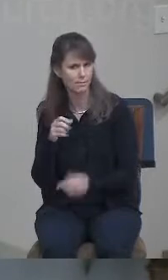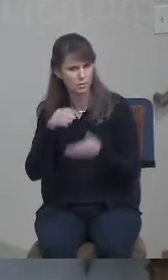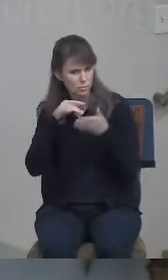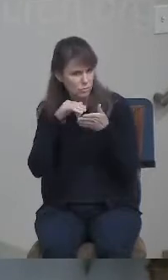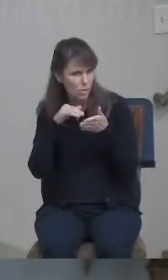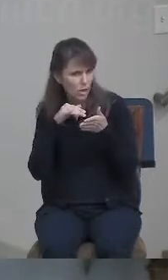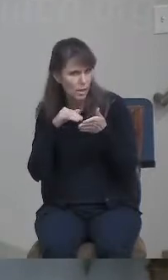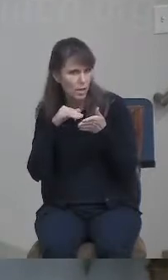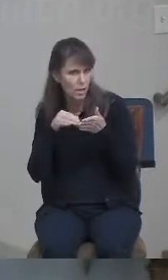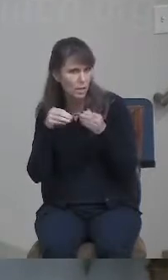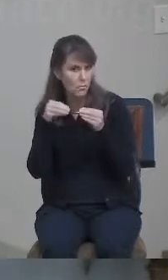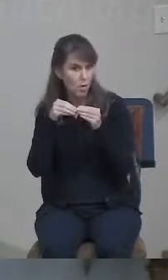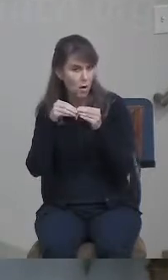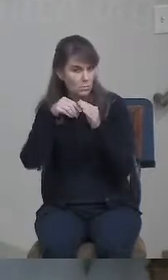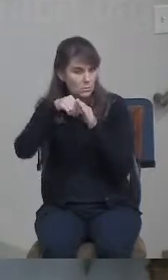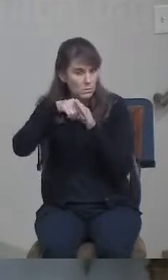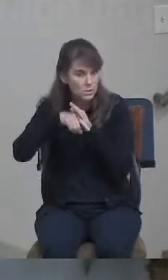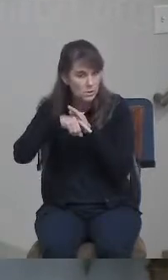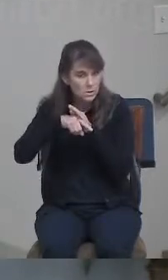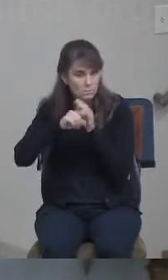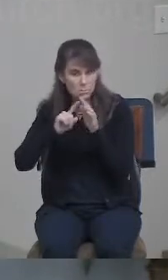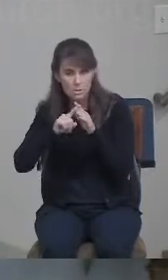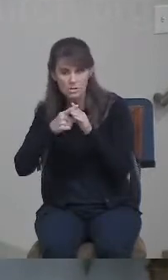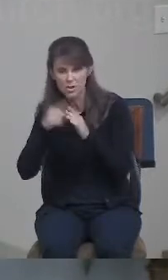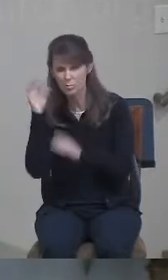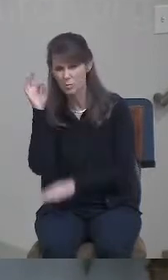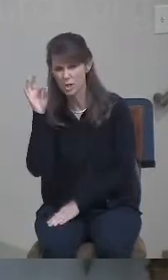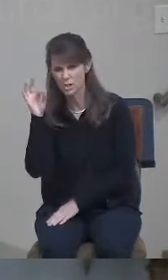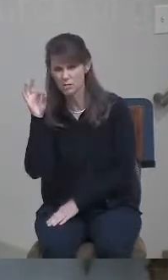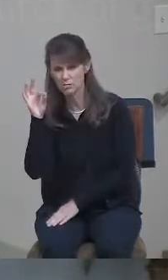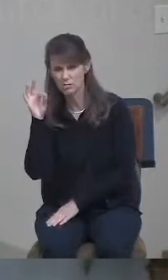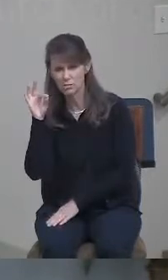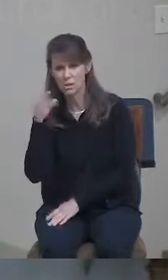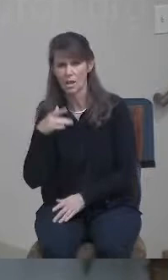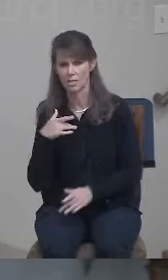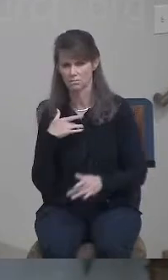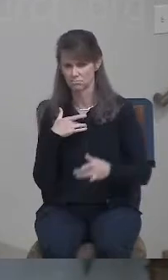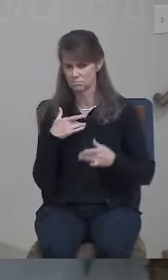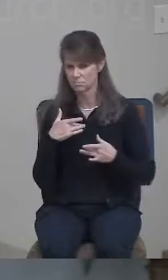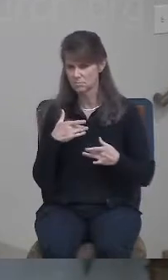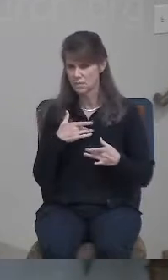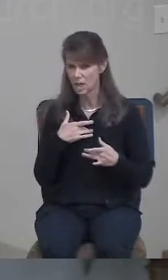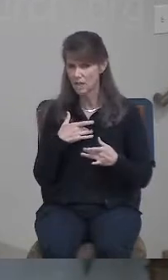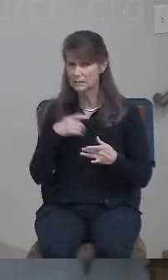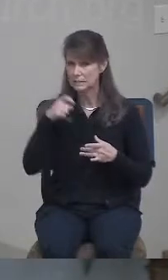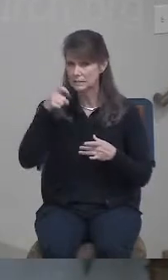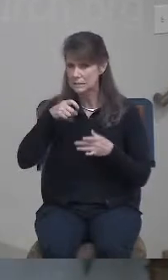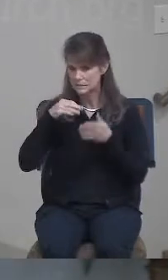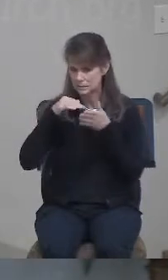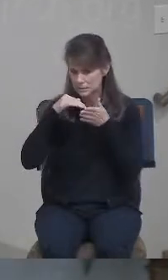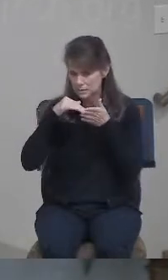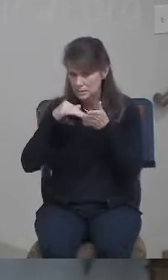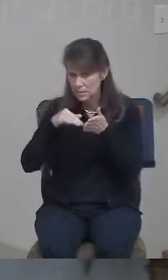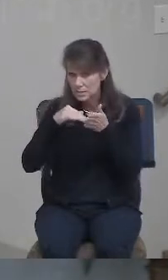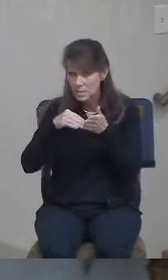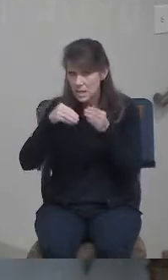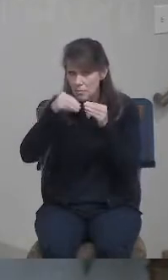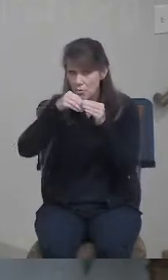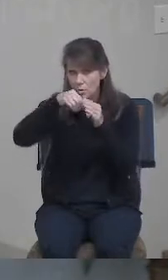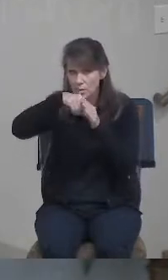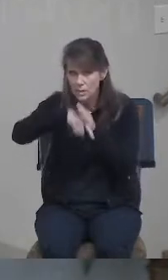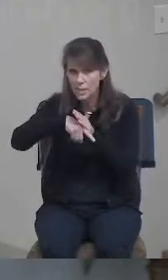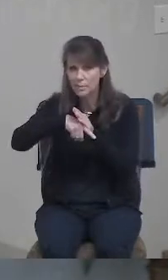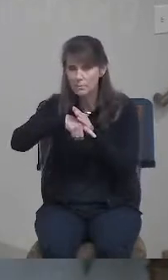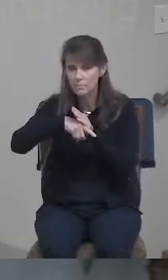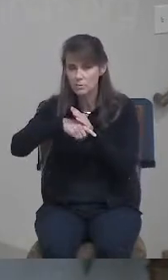very much concerned with what to preach, and he determined to study the Scriptures to find out. He was